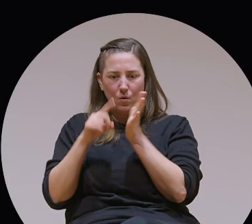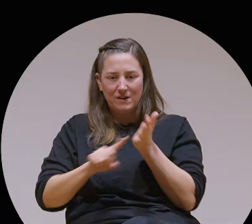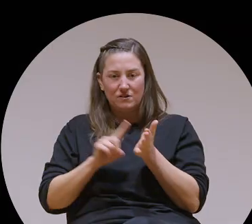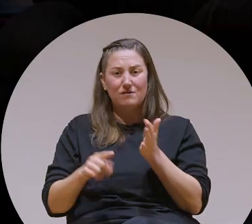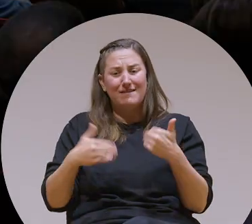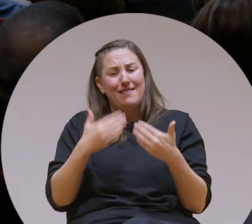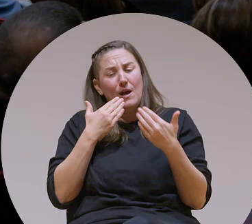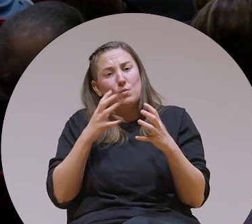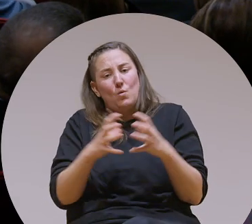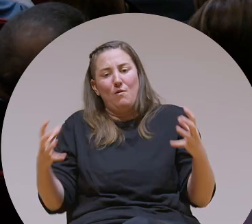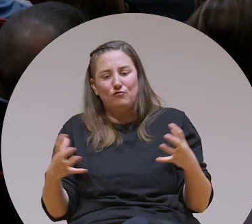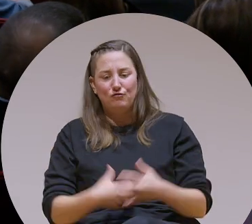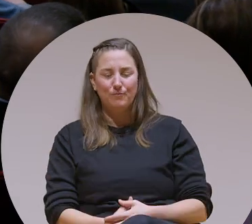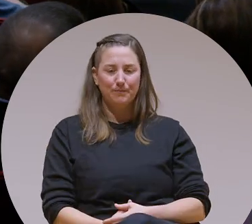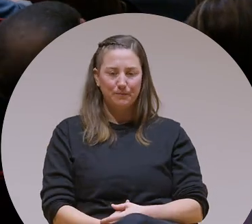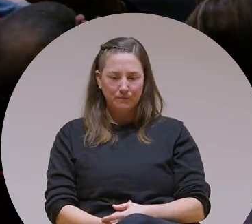so much.